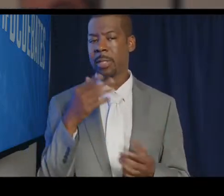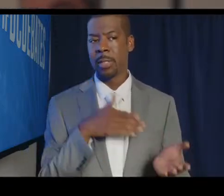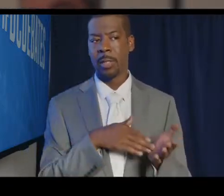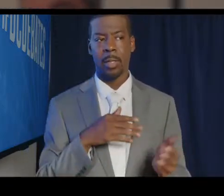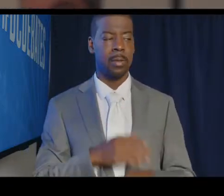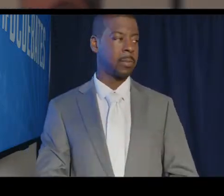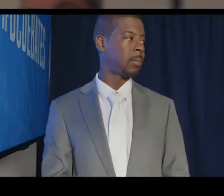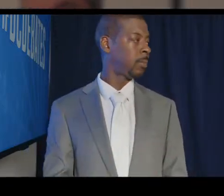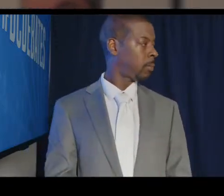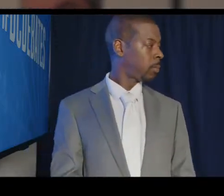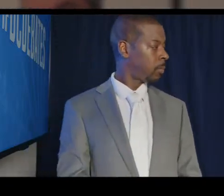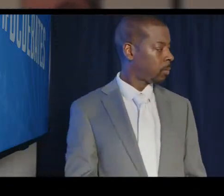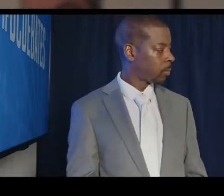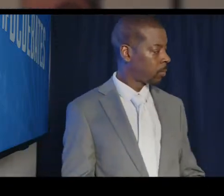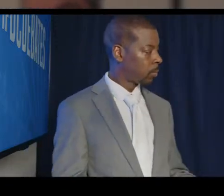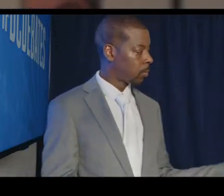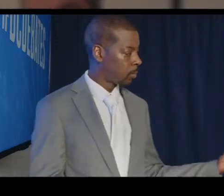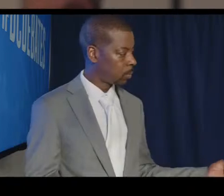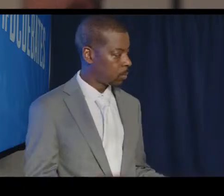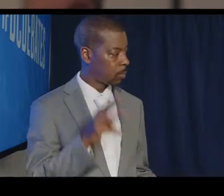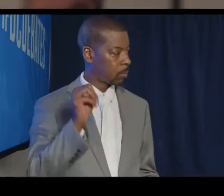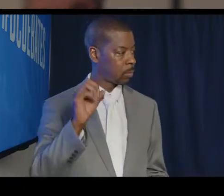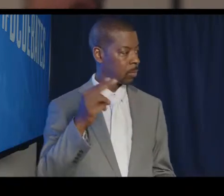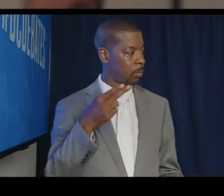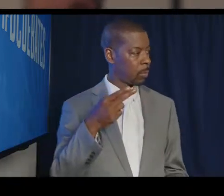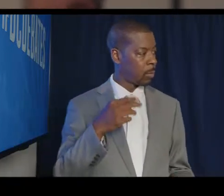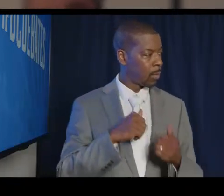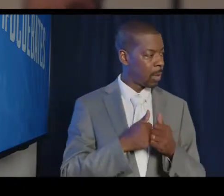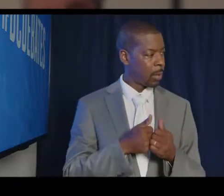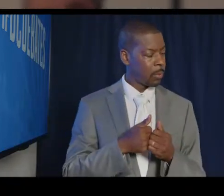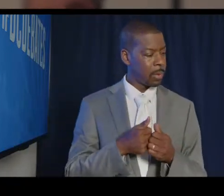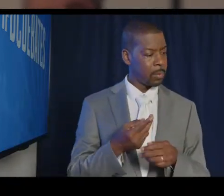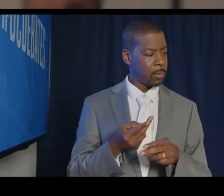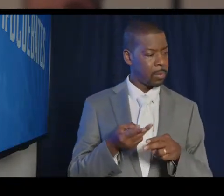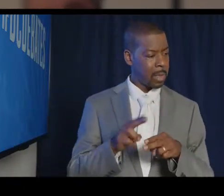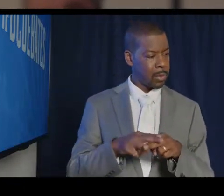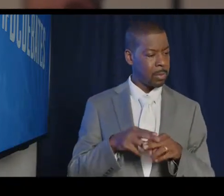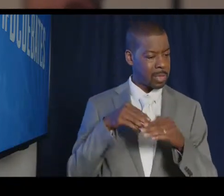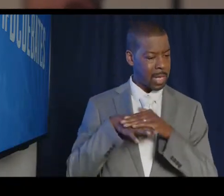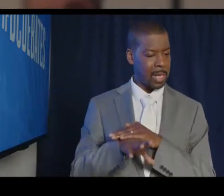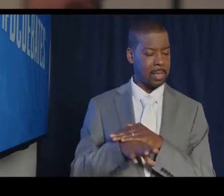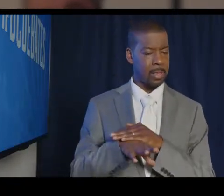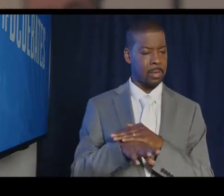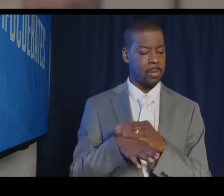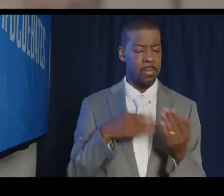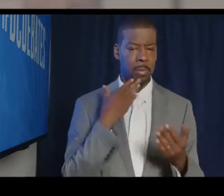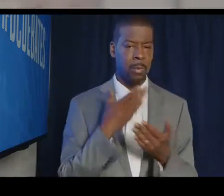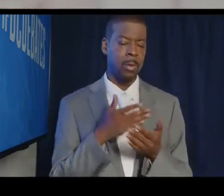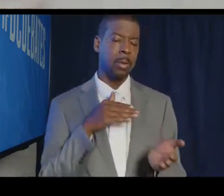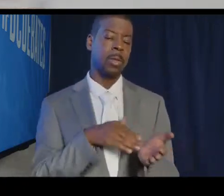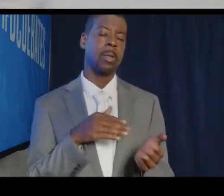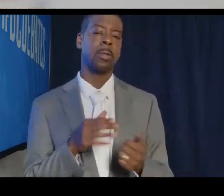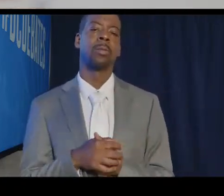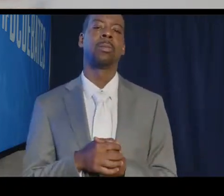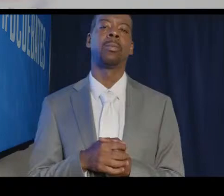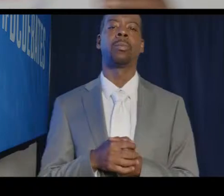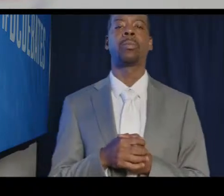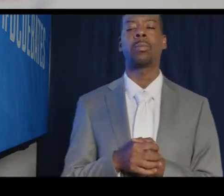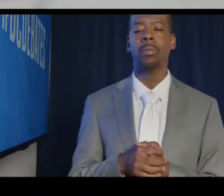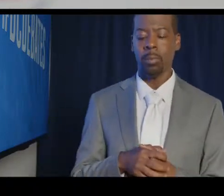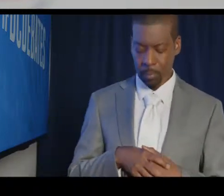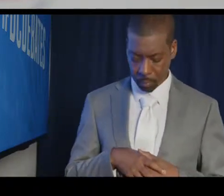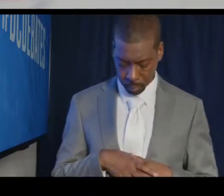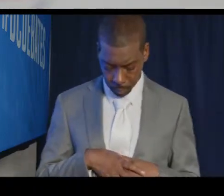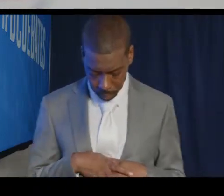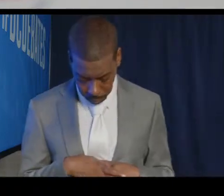we increase access to primary care, especially in underserved areas? First of all, we have to go back to some things that we've